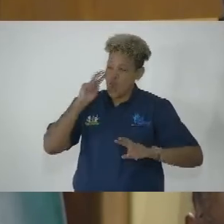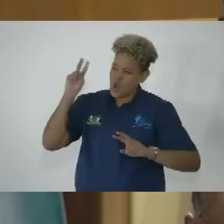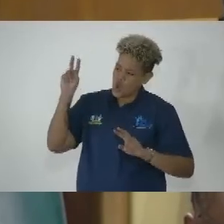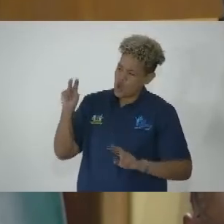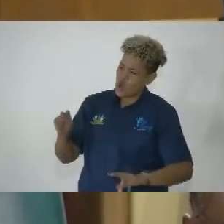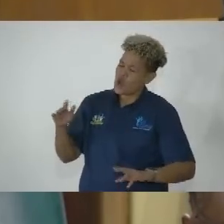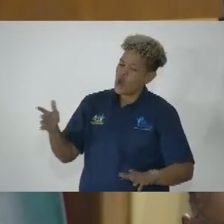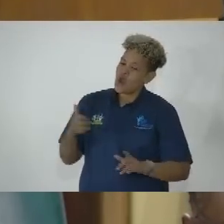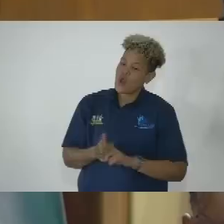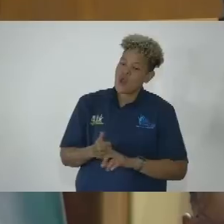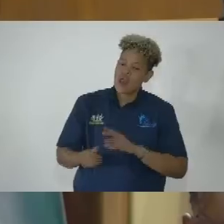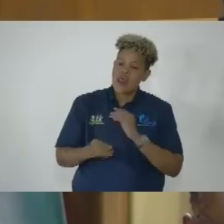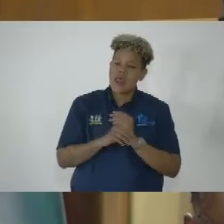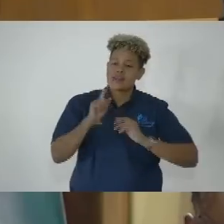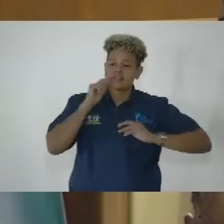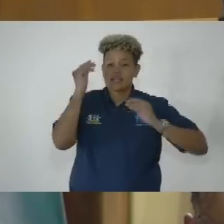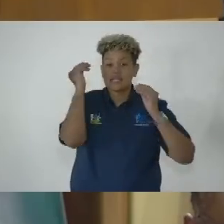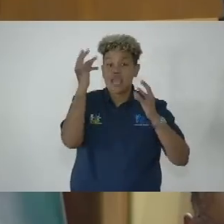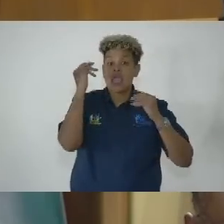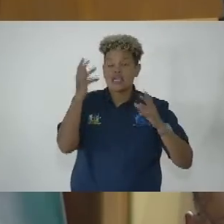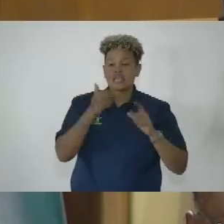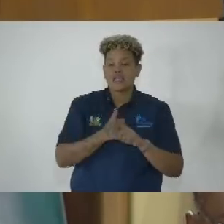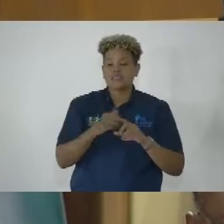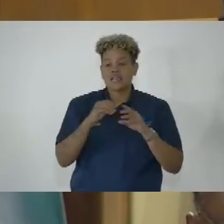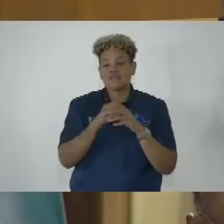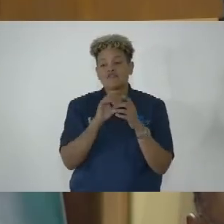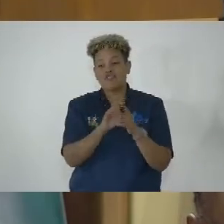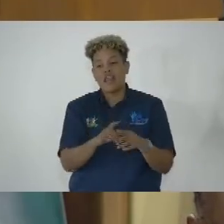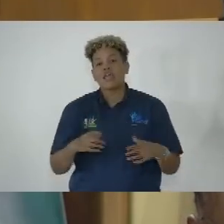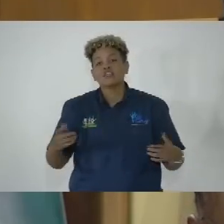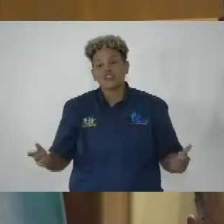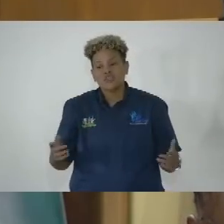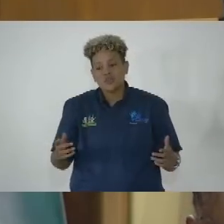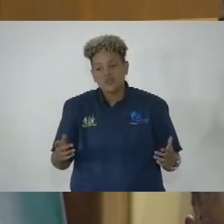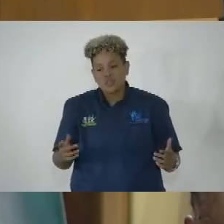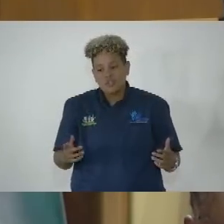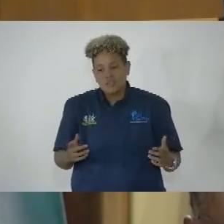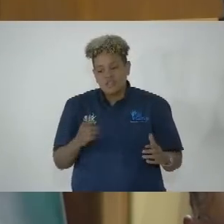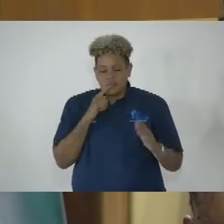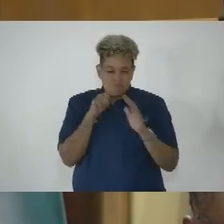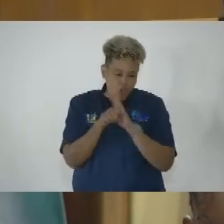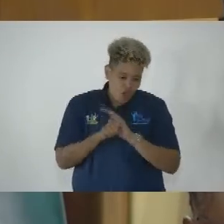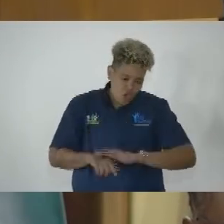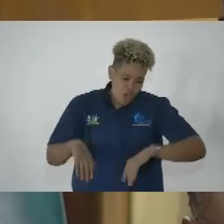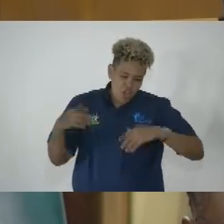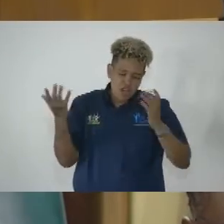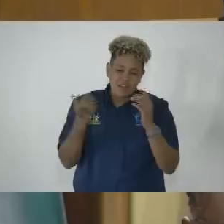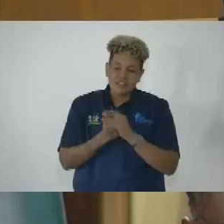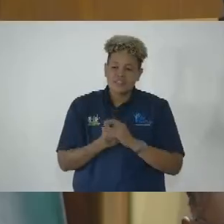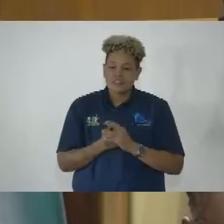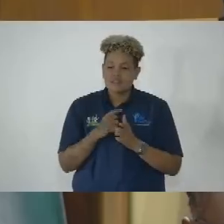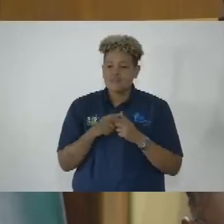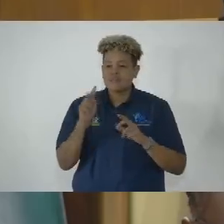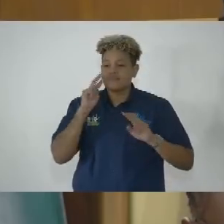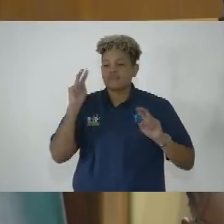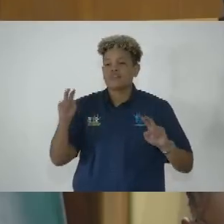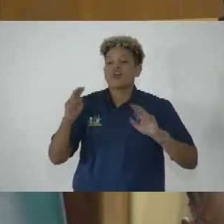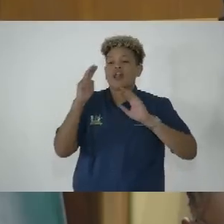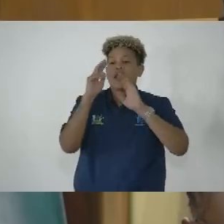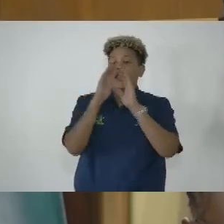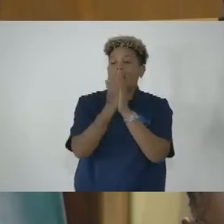at the data in terms of murders, and you look at the literature